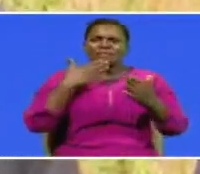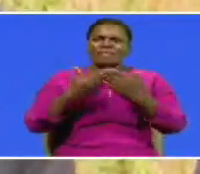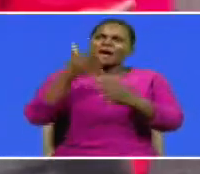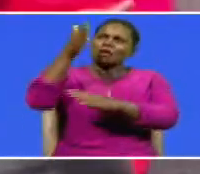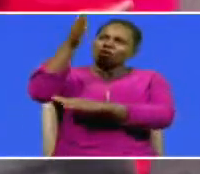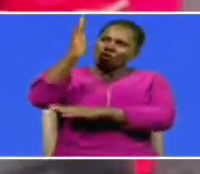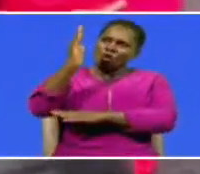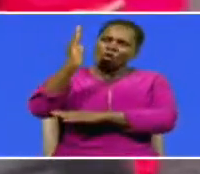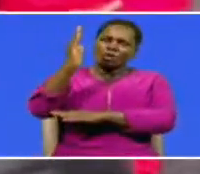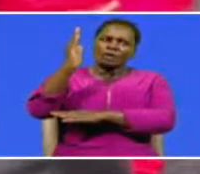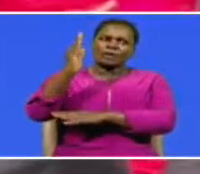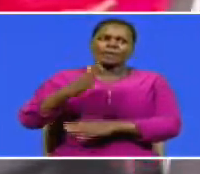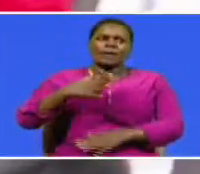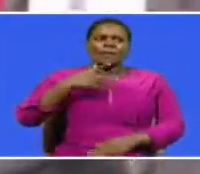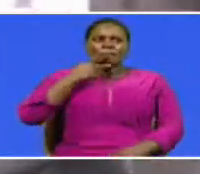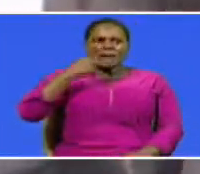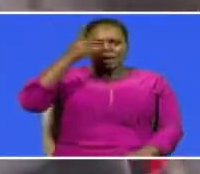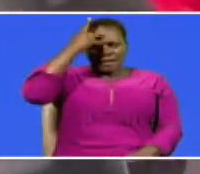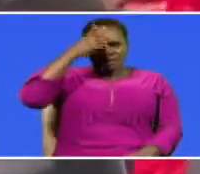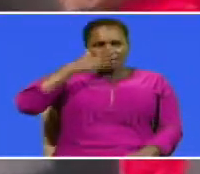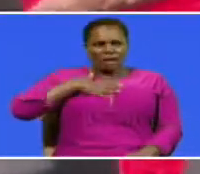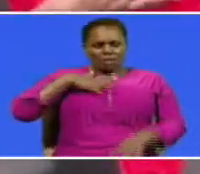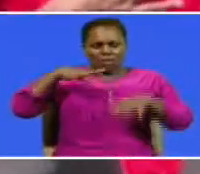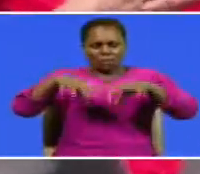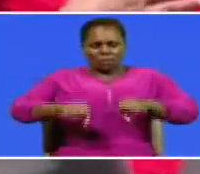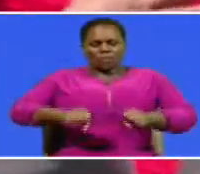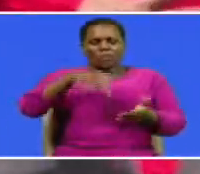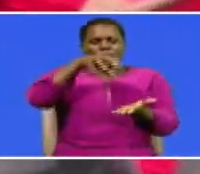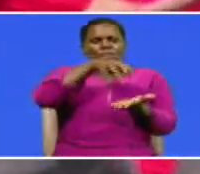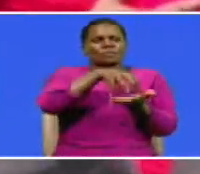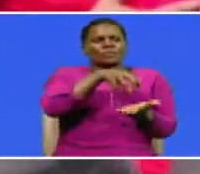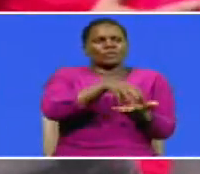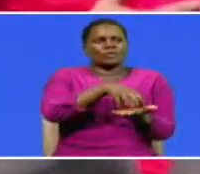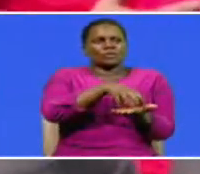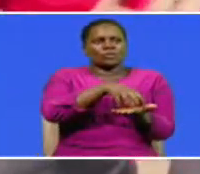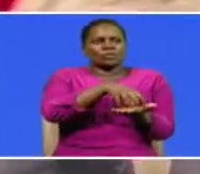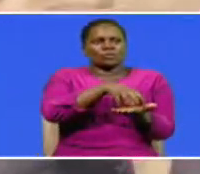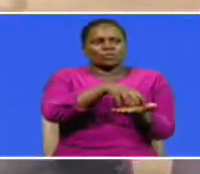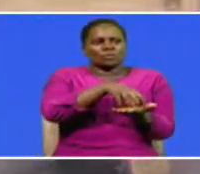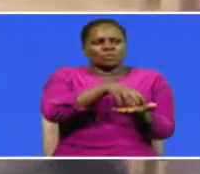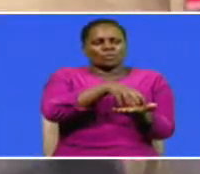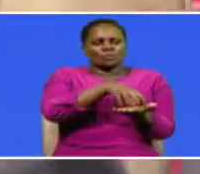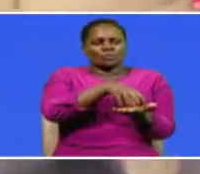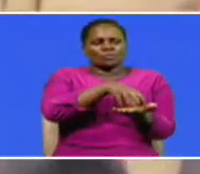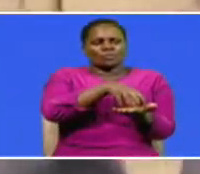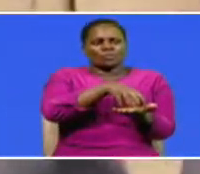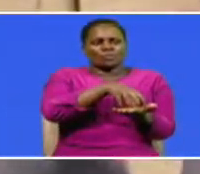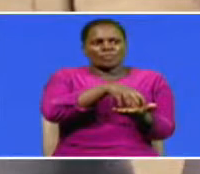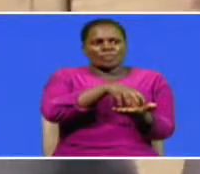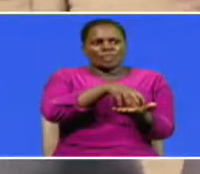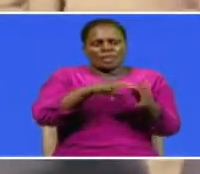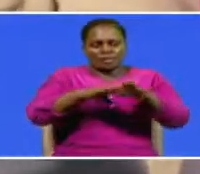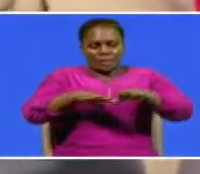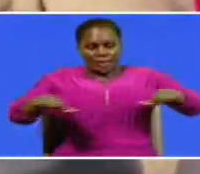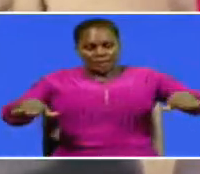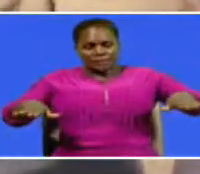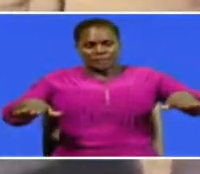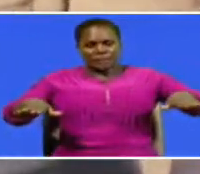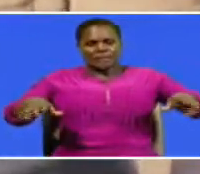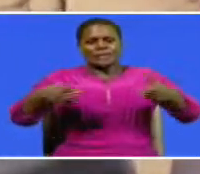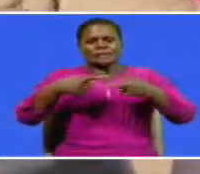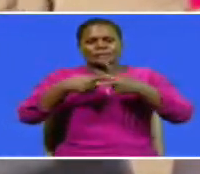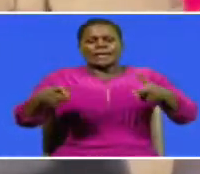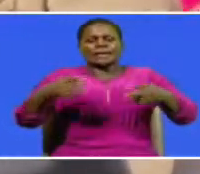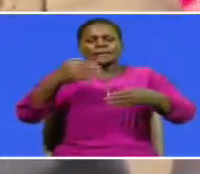Mungu sana. Our clients have taken possession of the suit property.